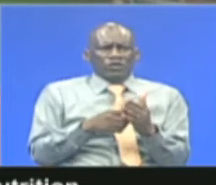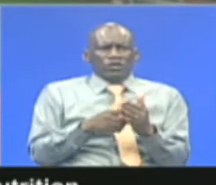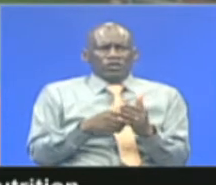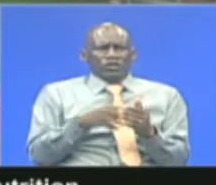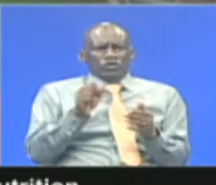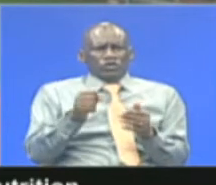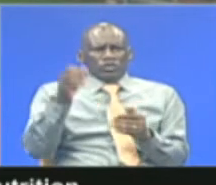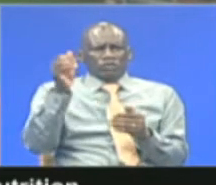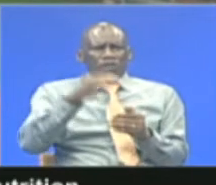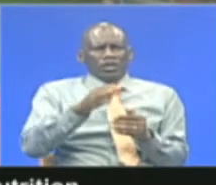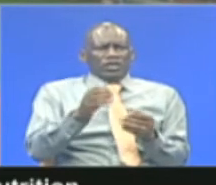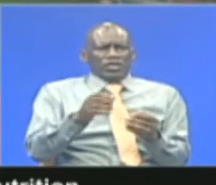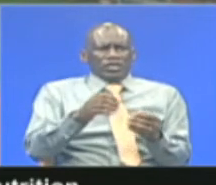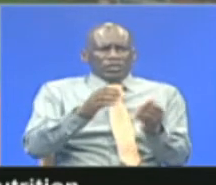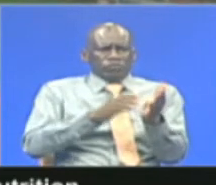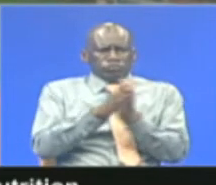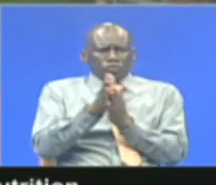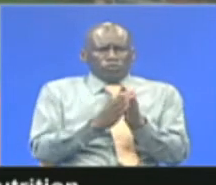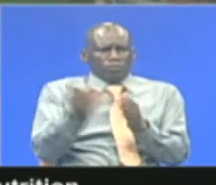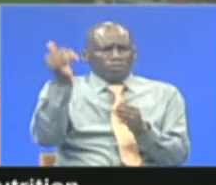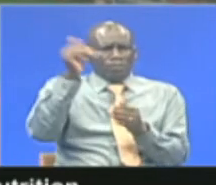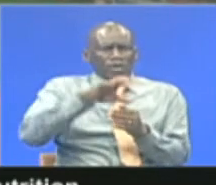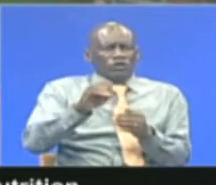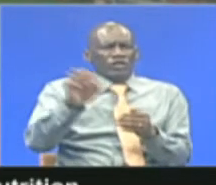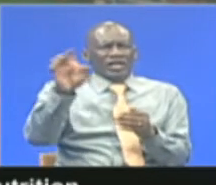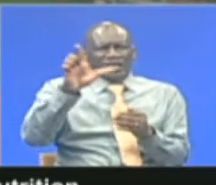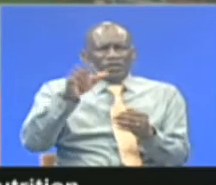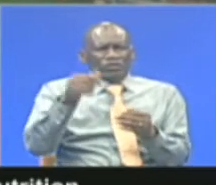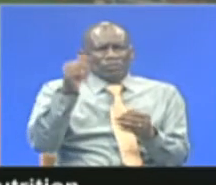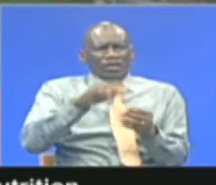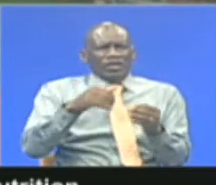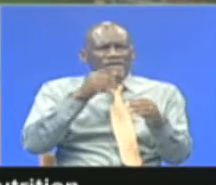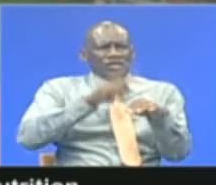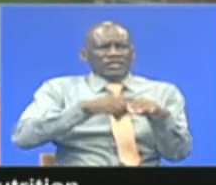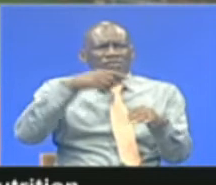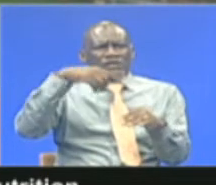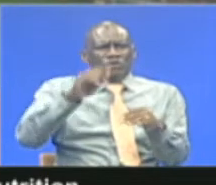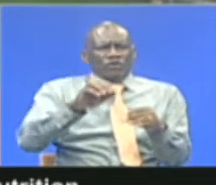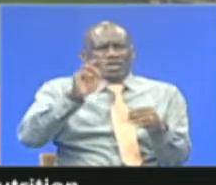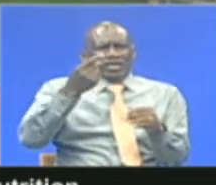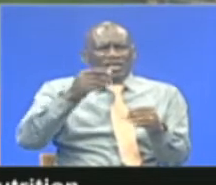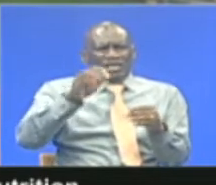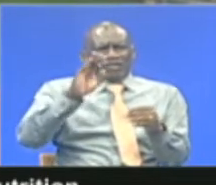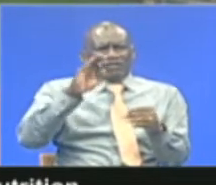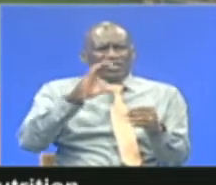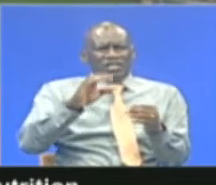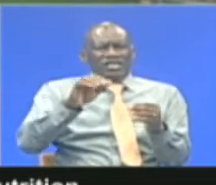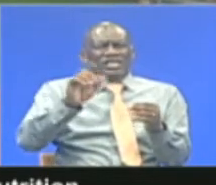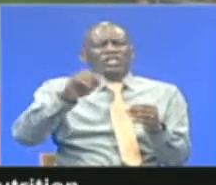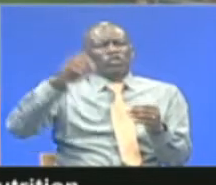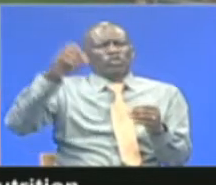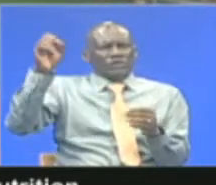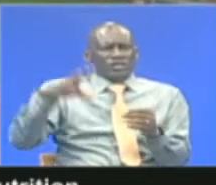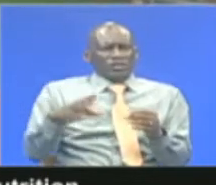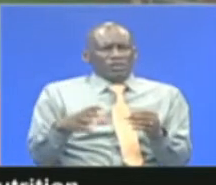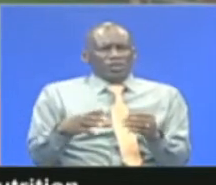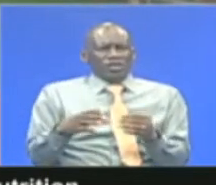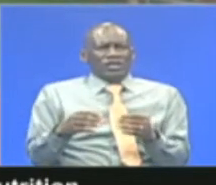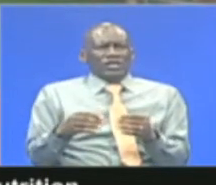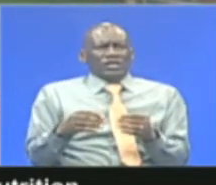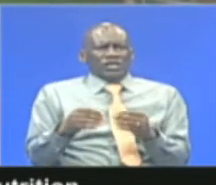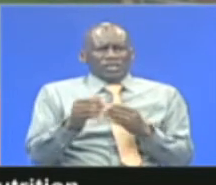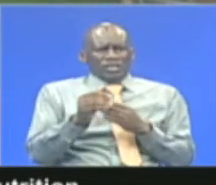top flight were boosted by a hard-fought 1-0 win away to the Kenya Police FC on Sunday. Nairobi Stima FC's great run in the league